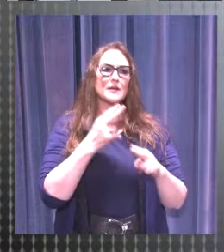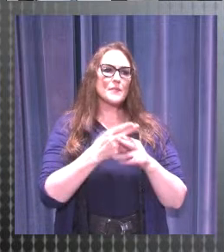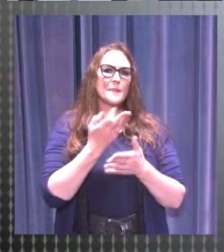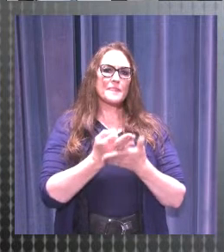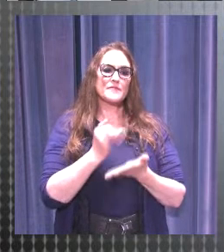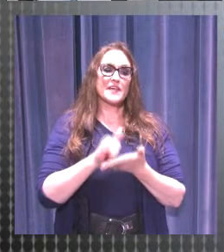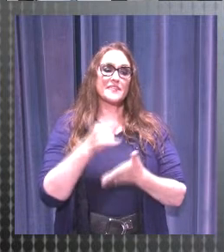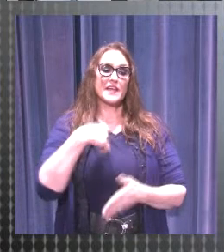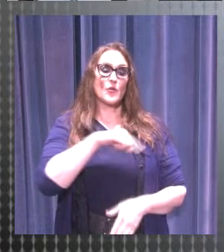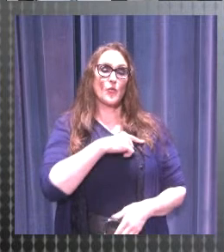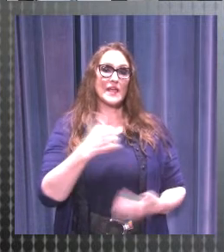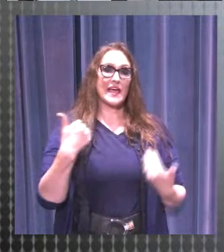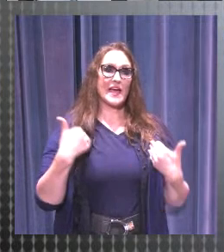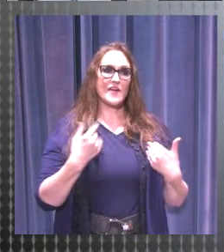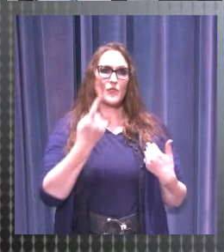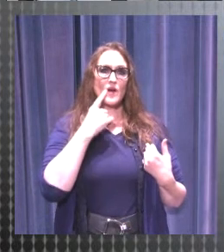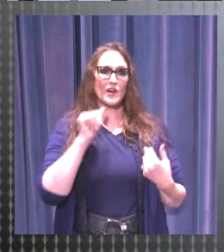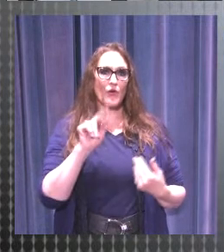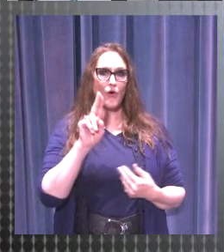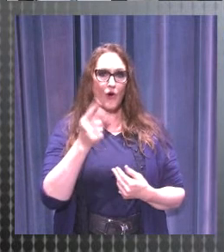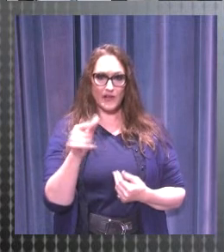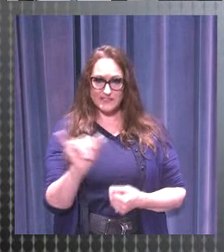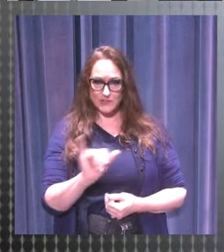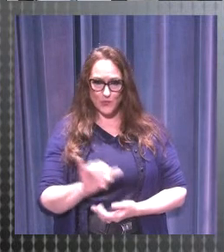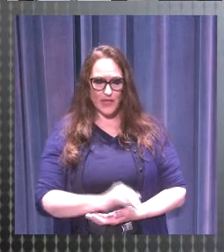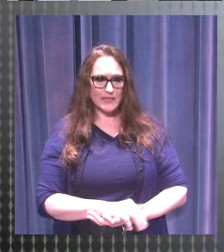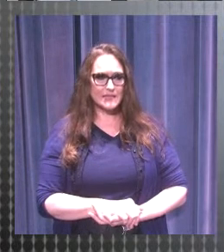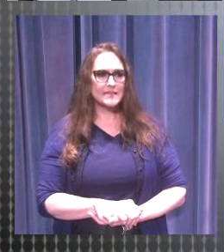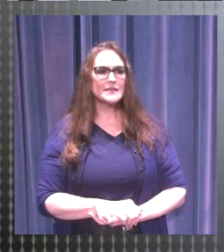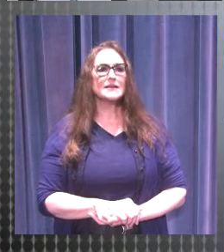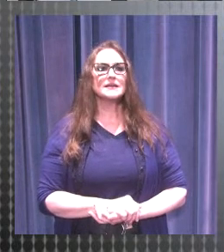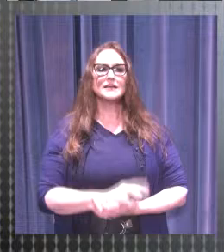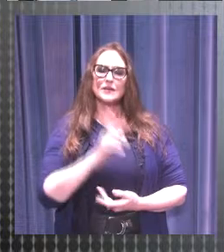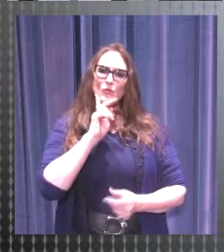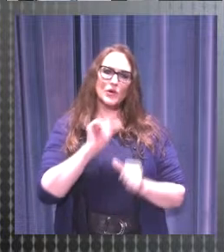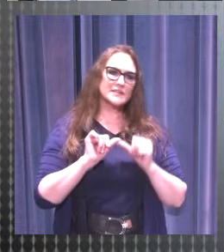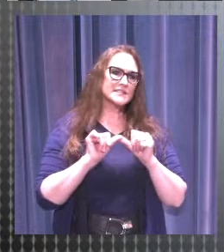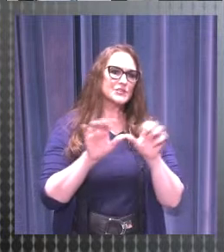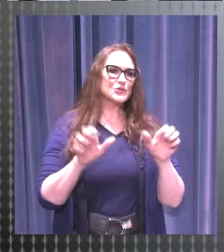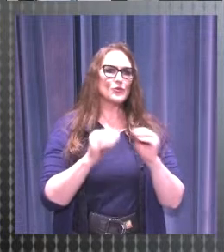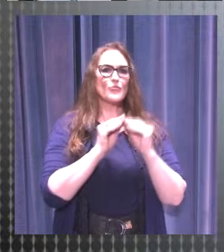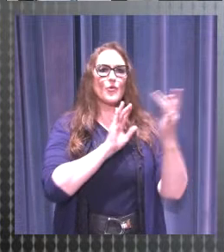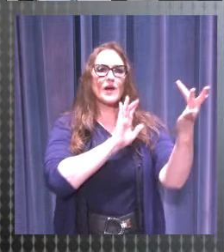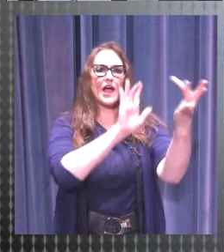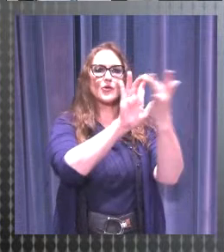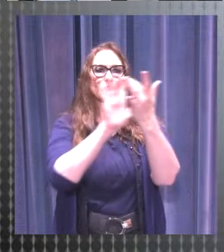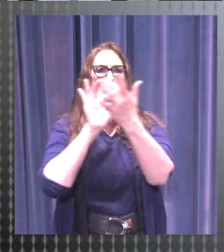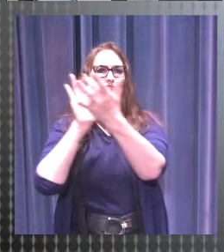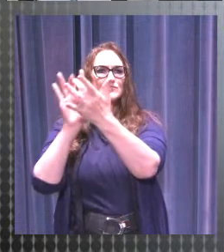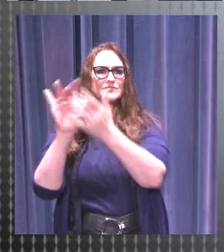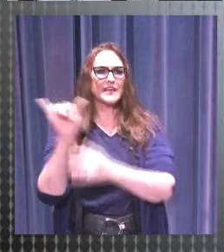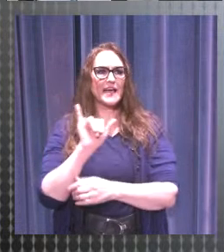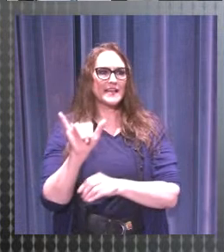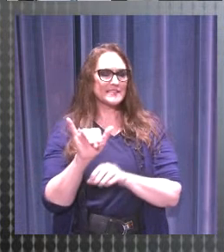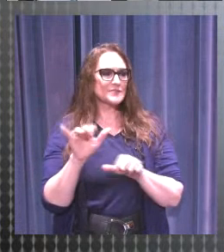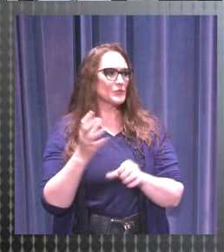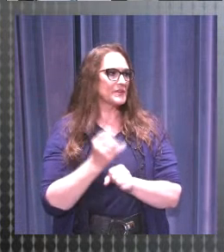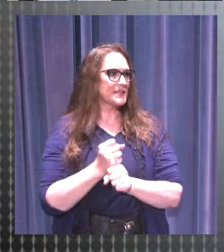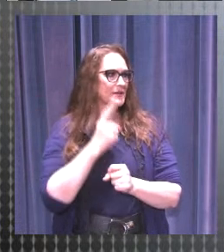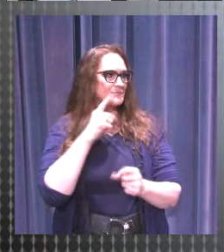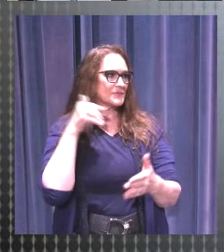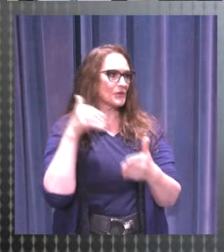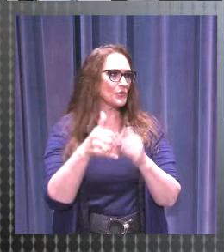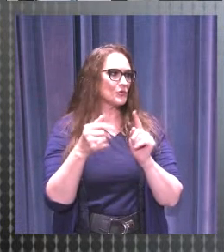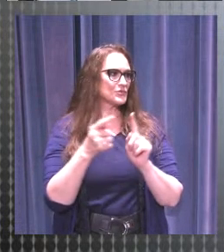that we have one in August as well. We'll continue to do more outreach as we get closer